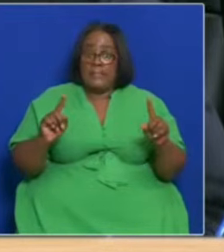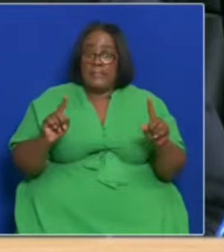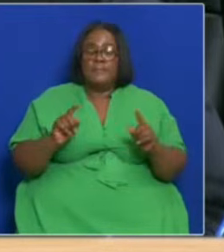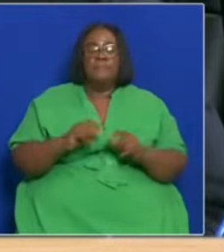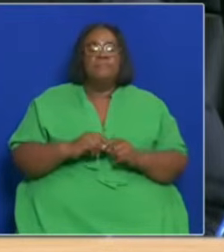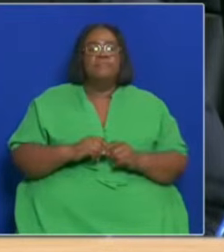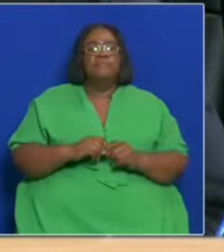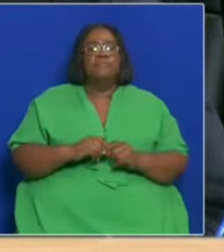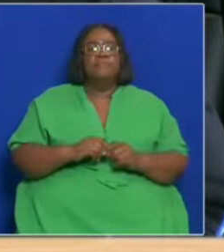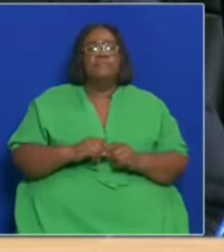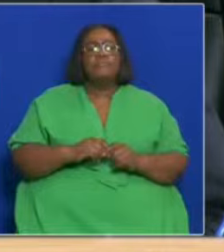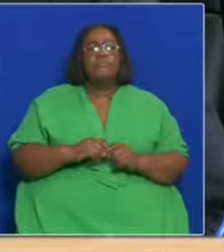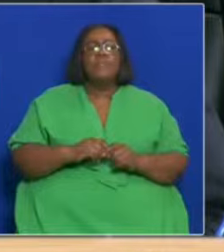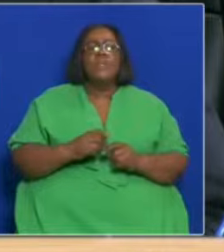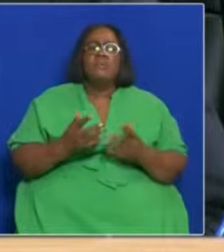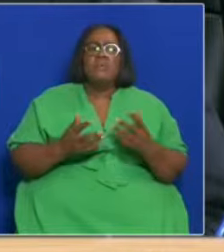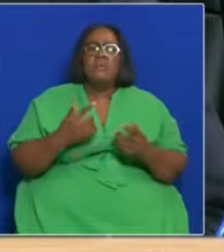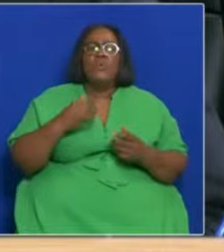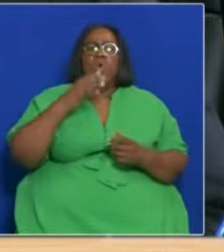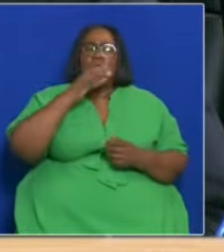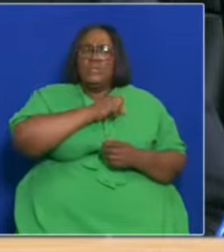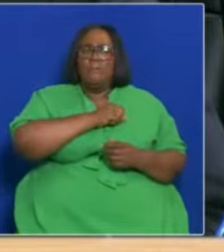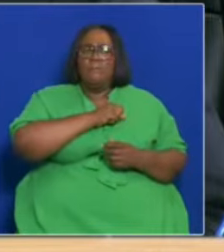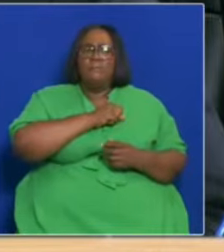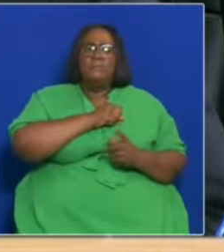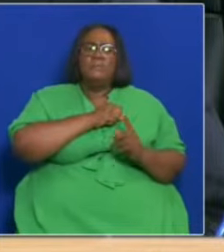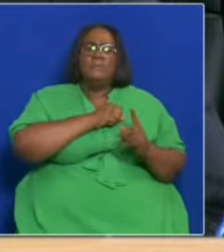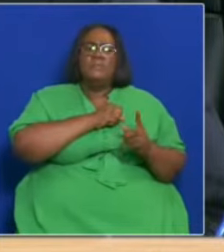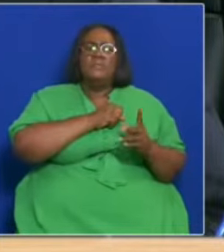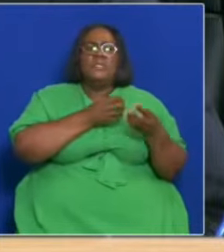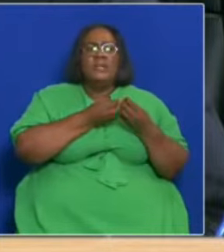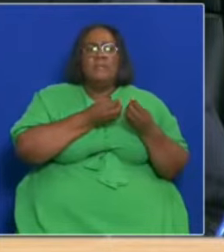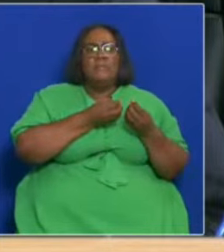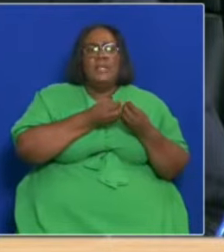that something similar to IDEC,